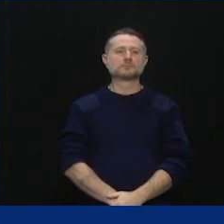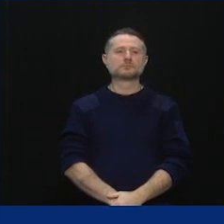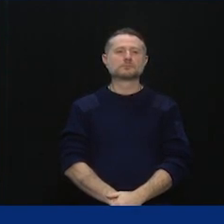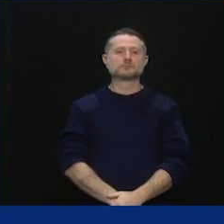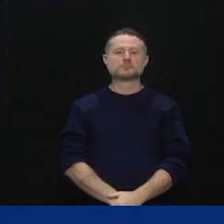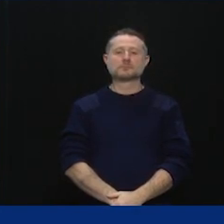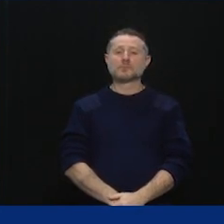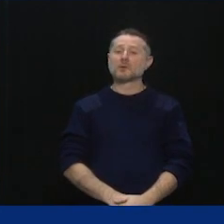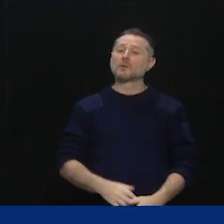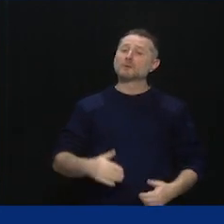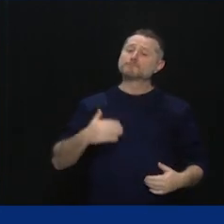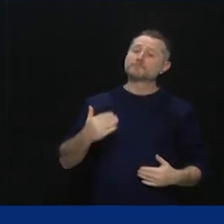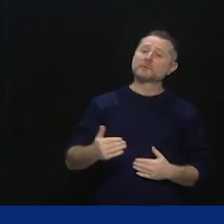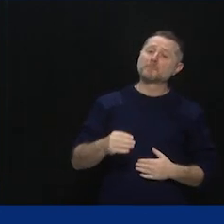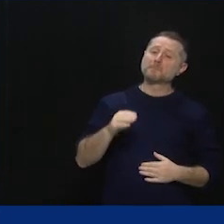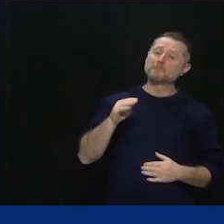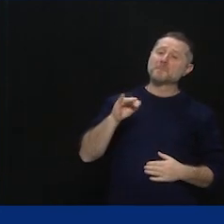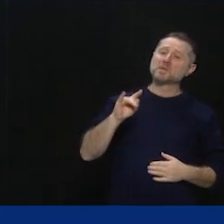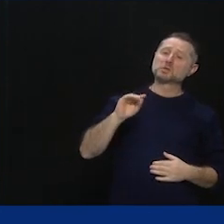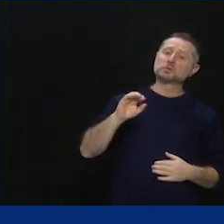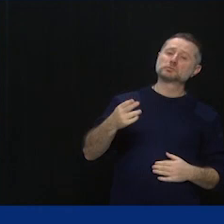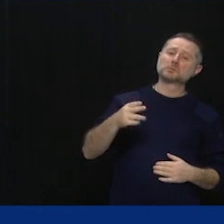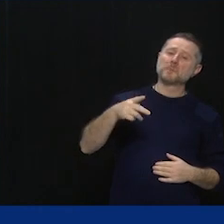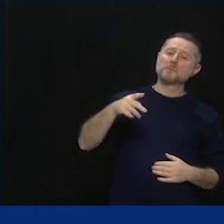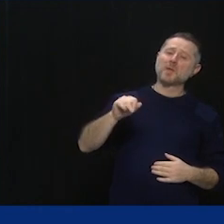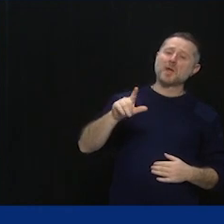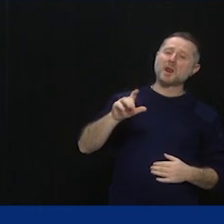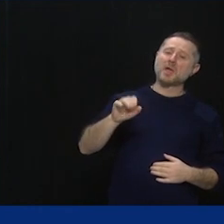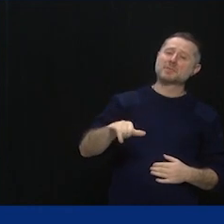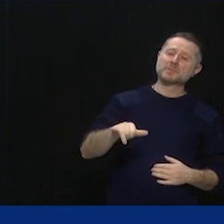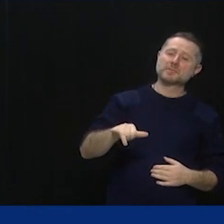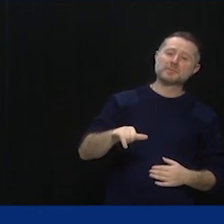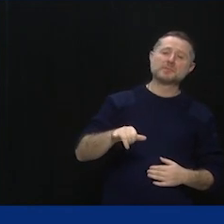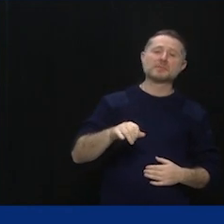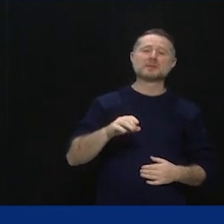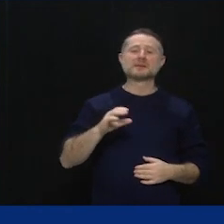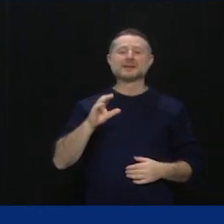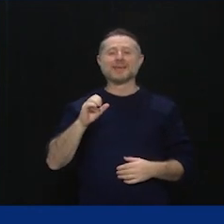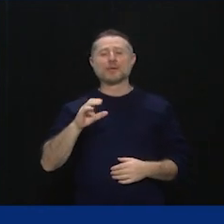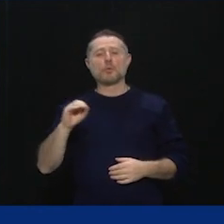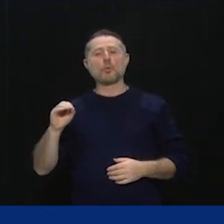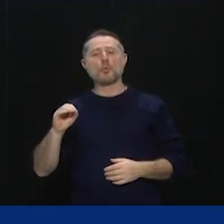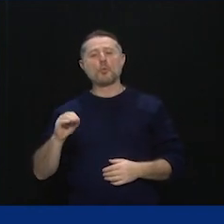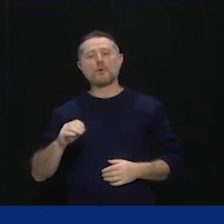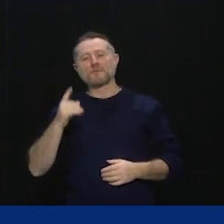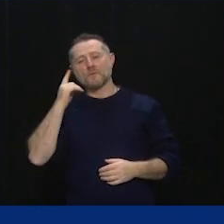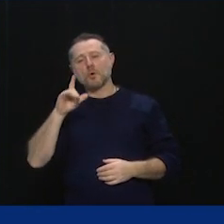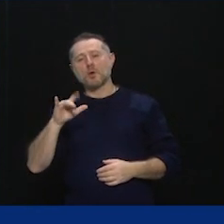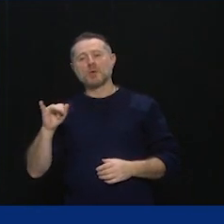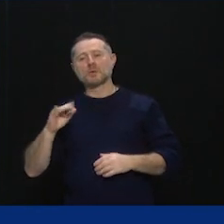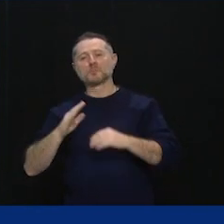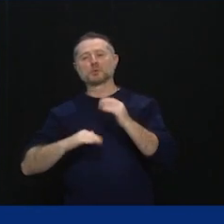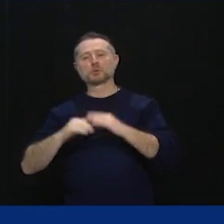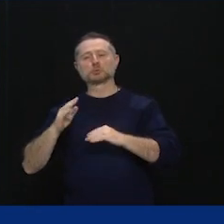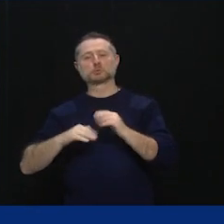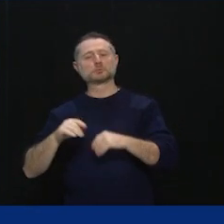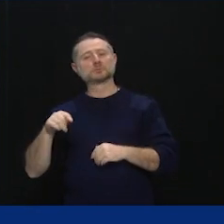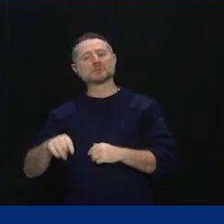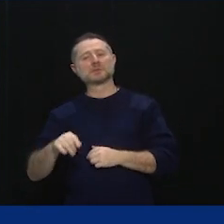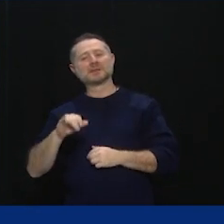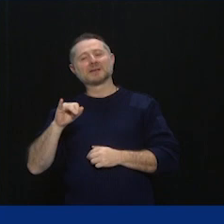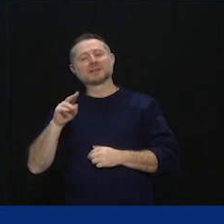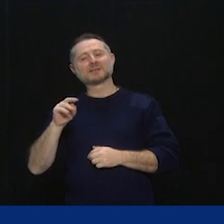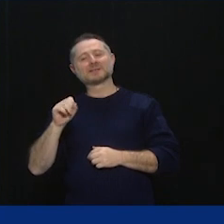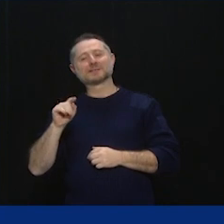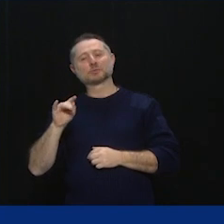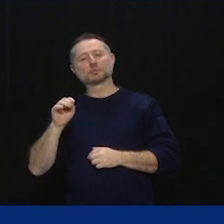Mitch Paley is the CEO of Long Island Builders Institute. And as Jim mentioned before, and I mentioned before,